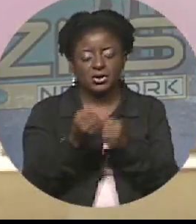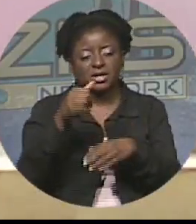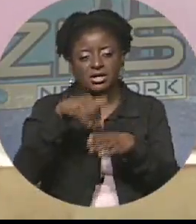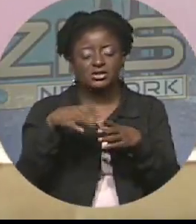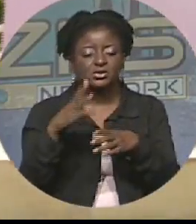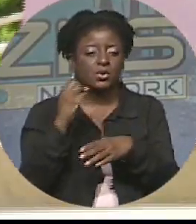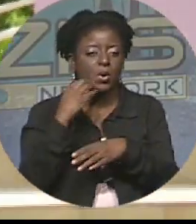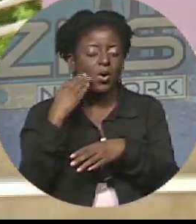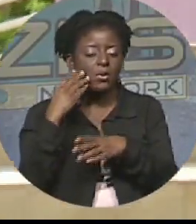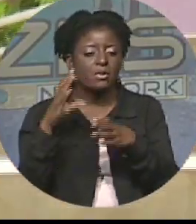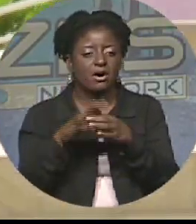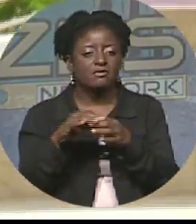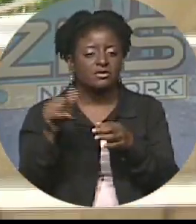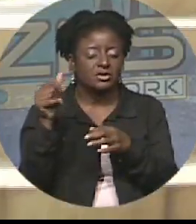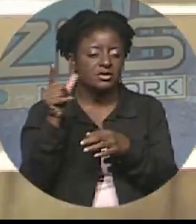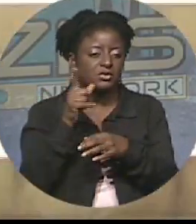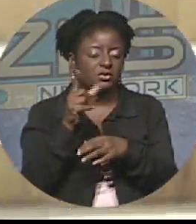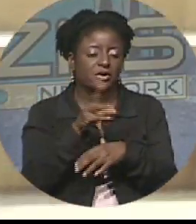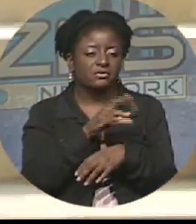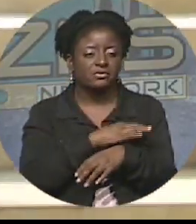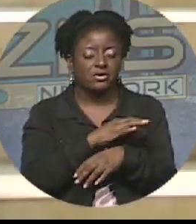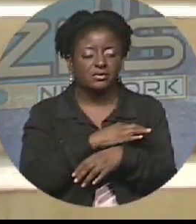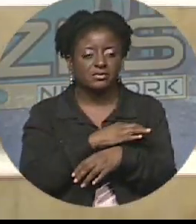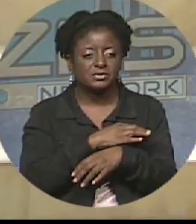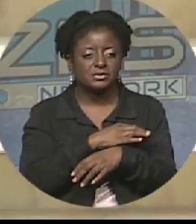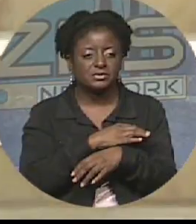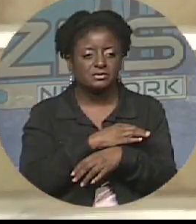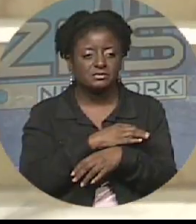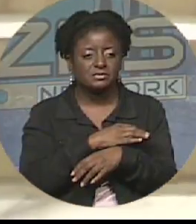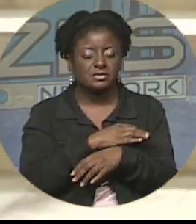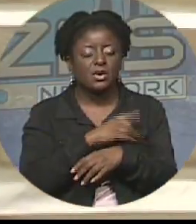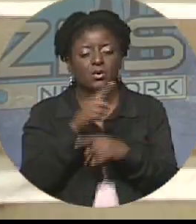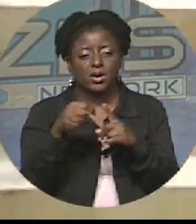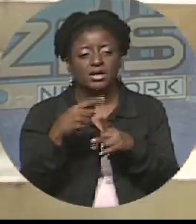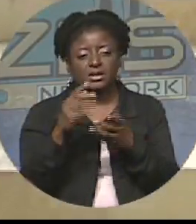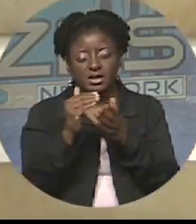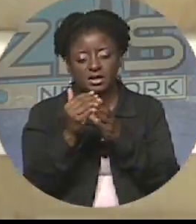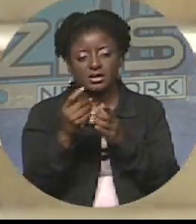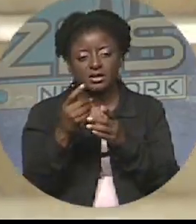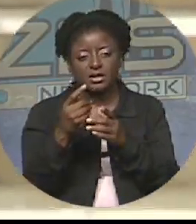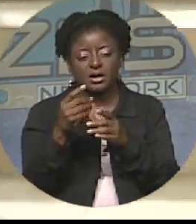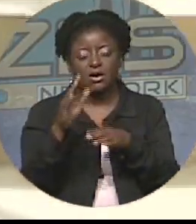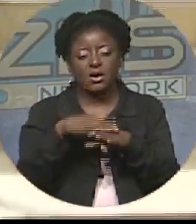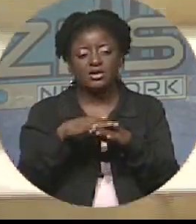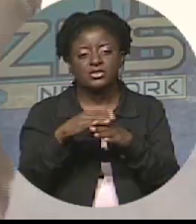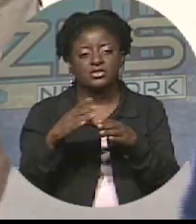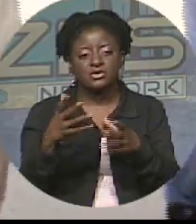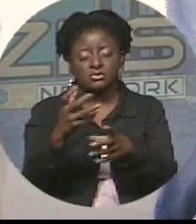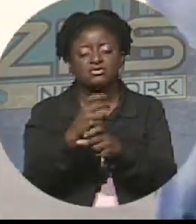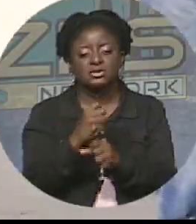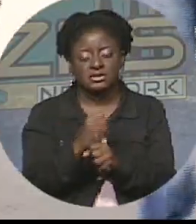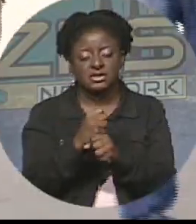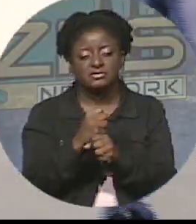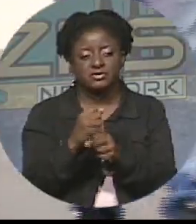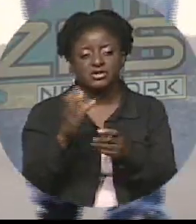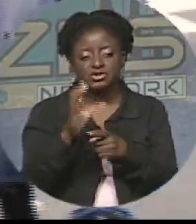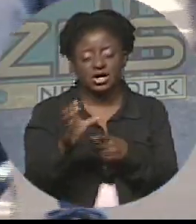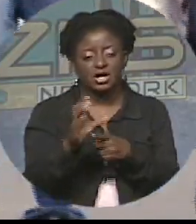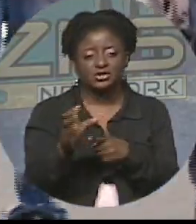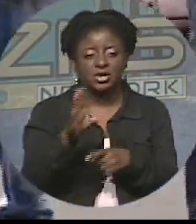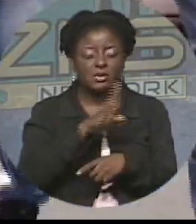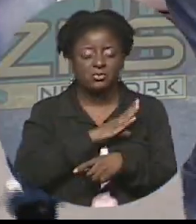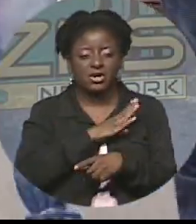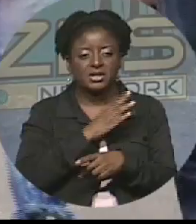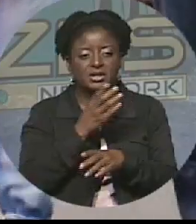Little Switzerland band watch. However, when it came to a receiving charge, Brennan pleaded guilty while Bain maintained a not